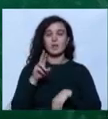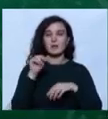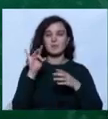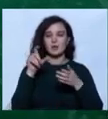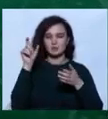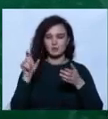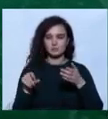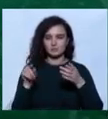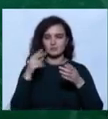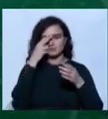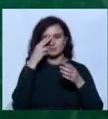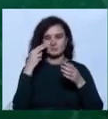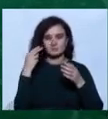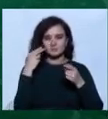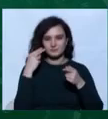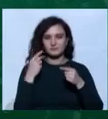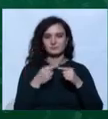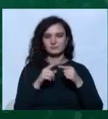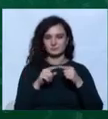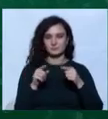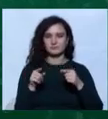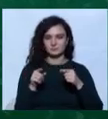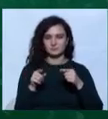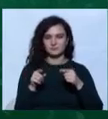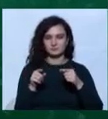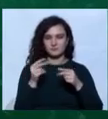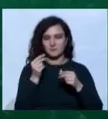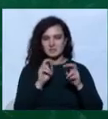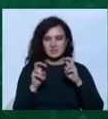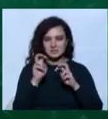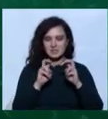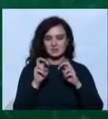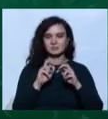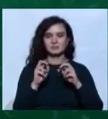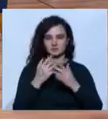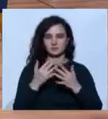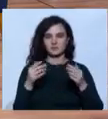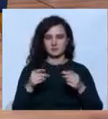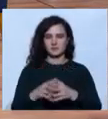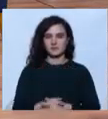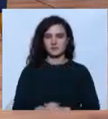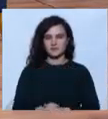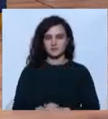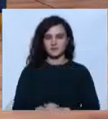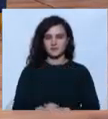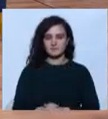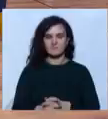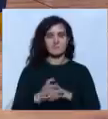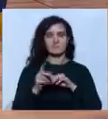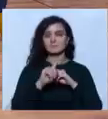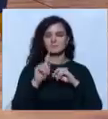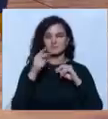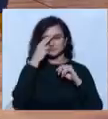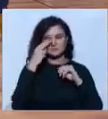robs ships at sea. He's often shown looking for money and treasure. And what would